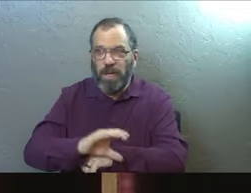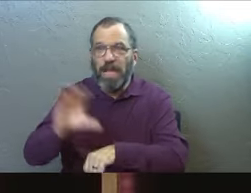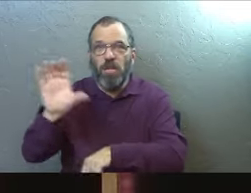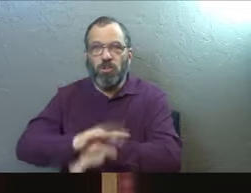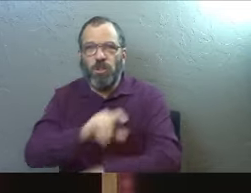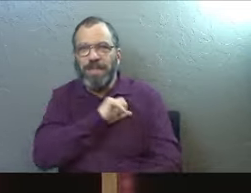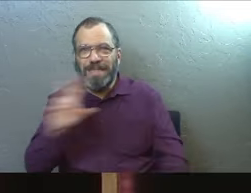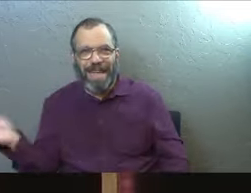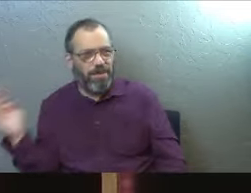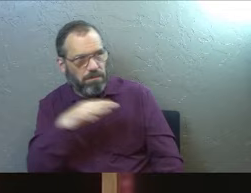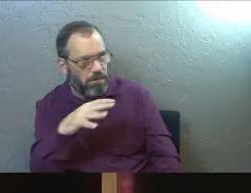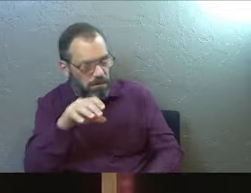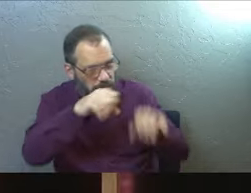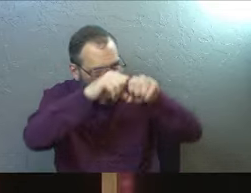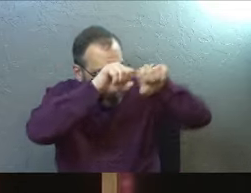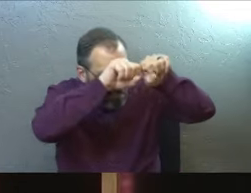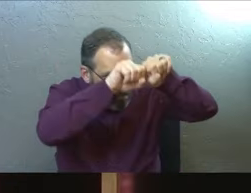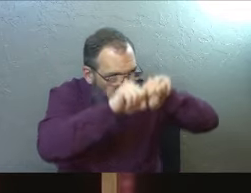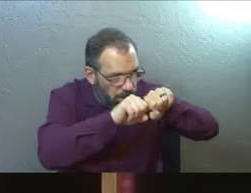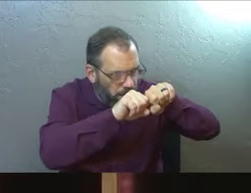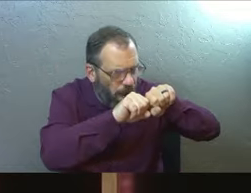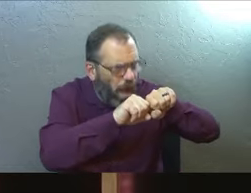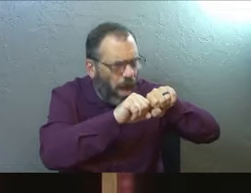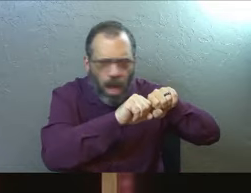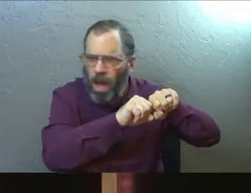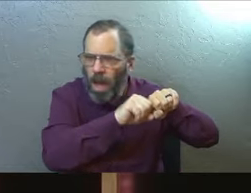church staff is at the front windows looking out.